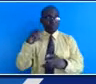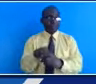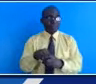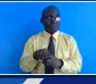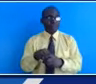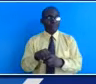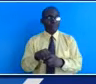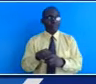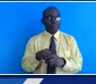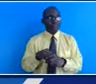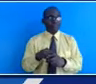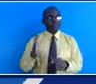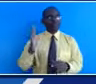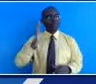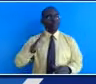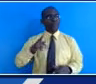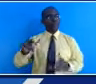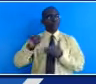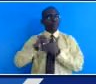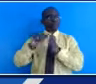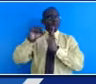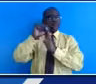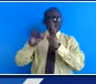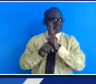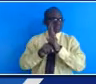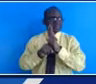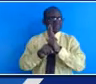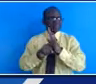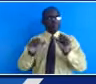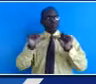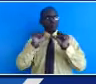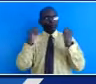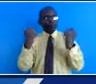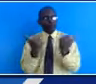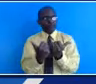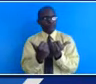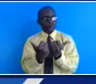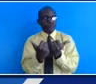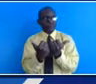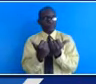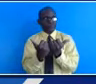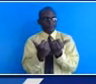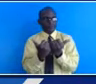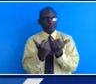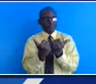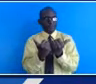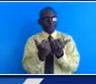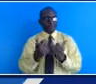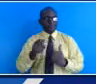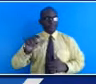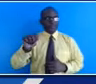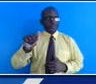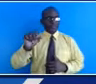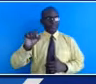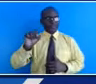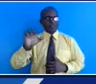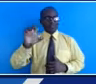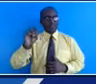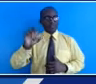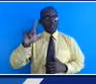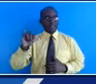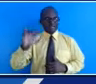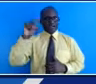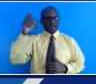We both managed to move on from that experience to some other things. But when I was an assemblyman, and I know when he was as well, we were